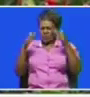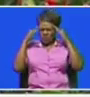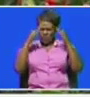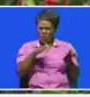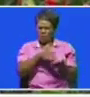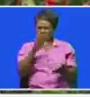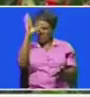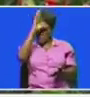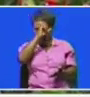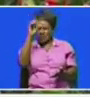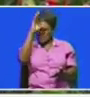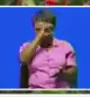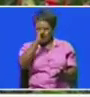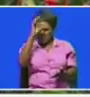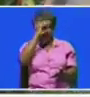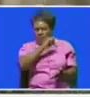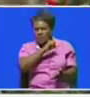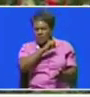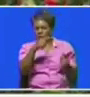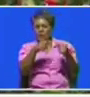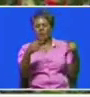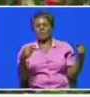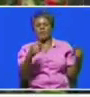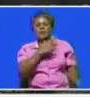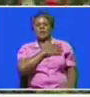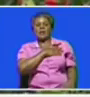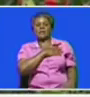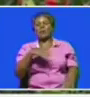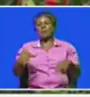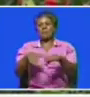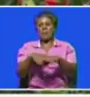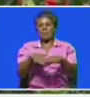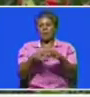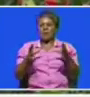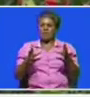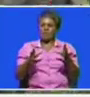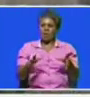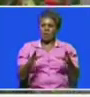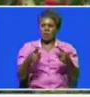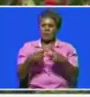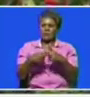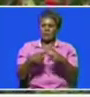on the absenteeism trends of their rivals, NASA MPs may be forced to start